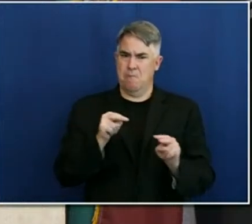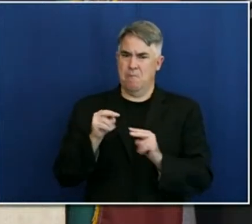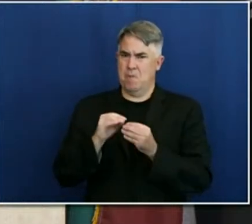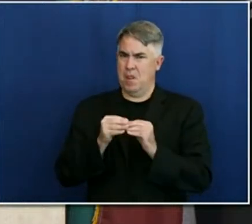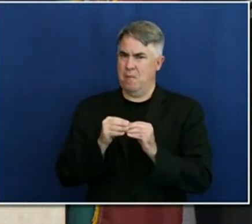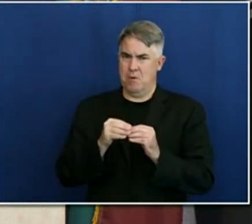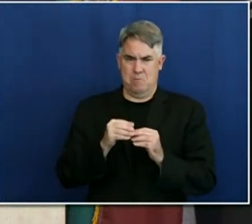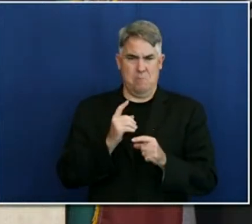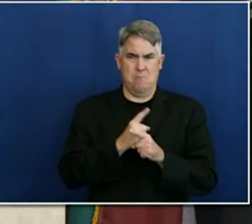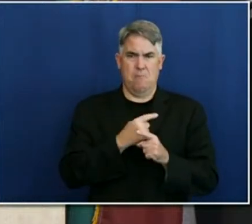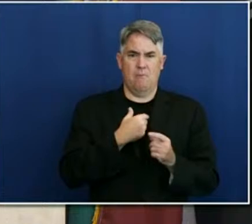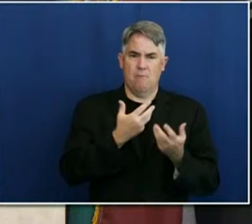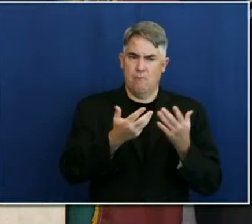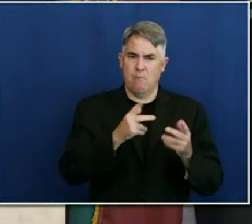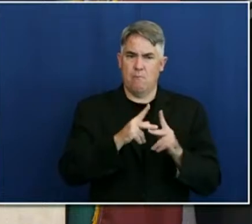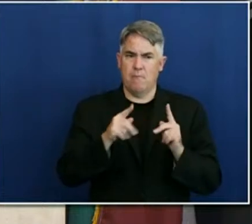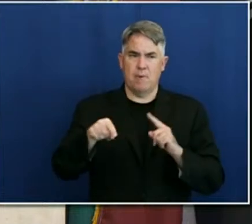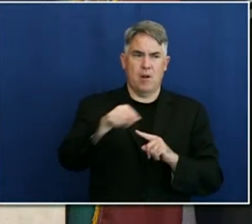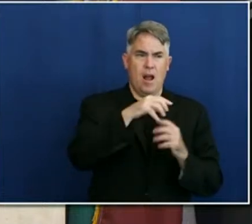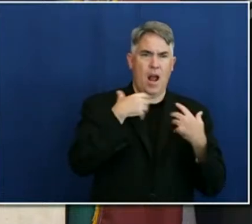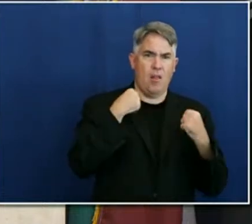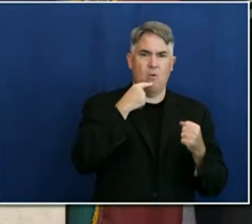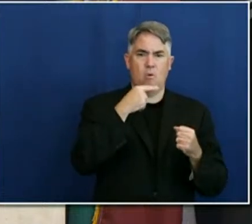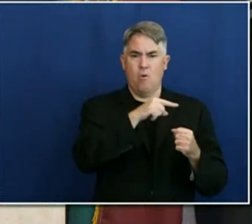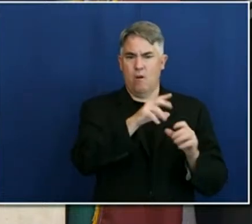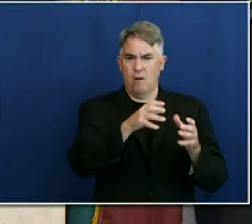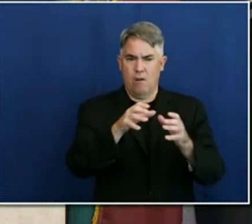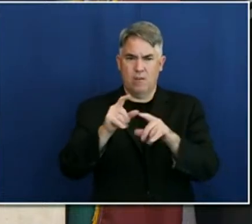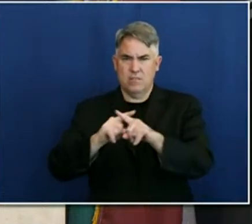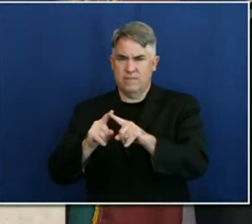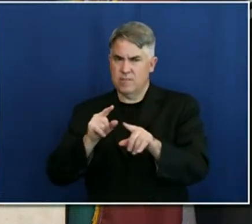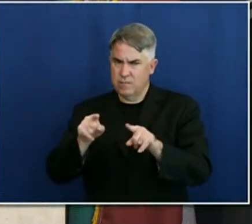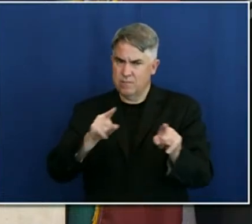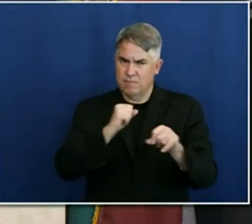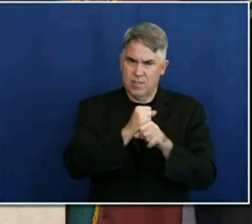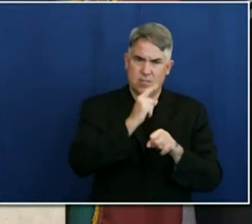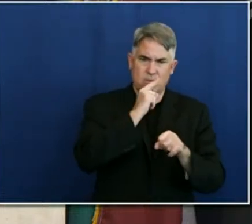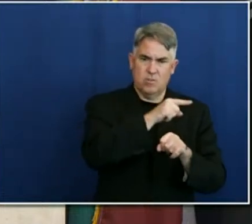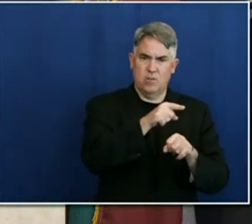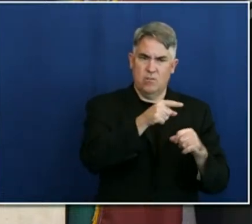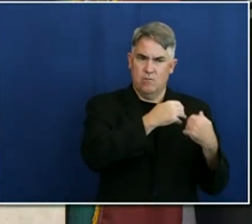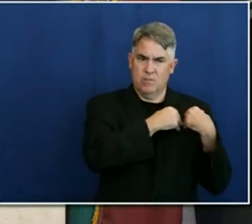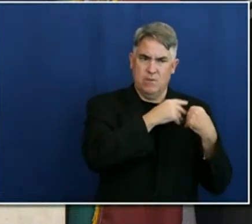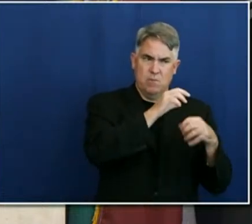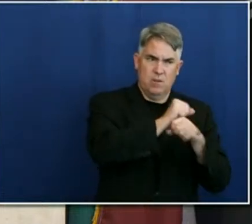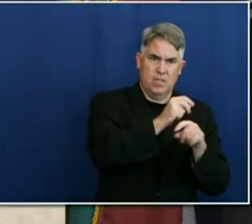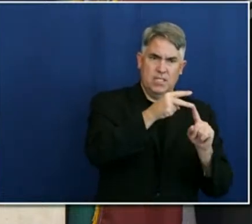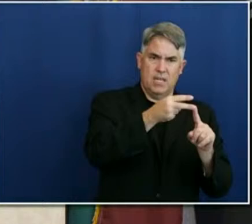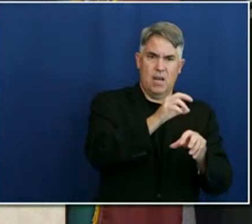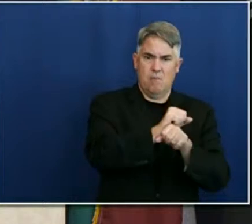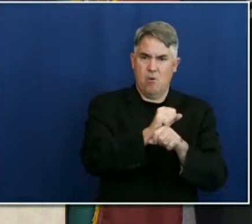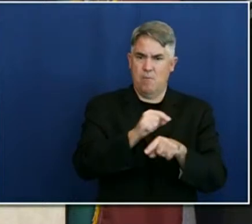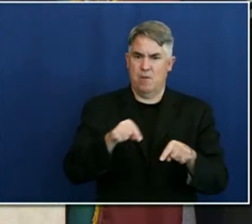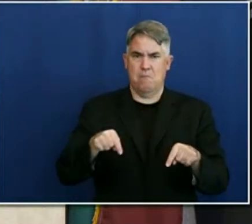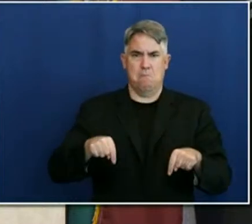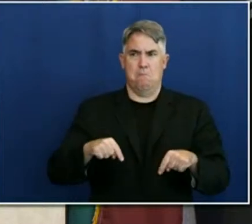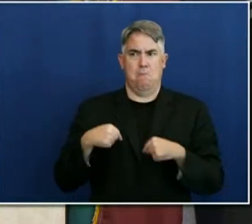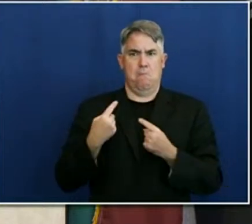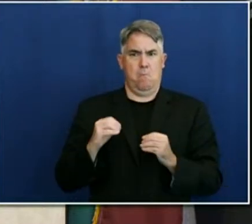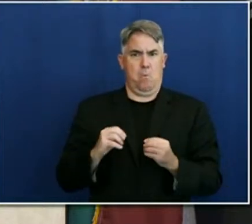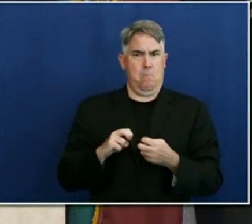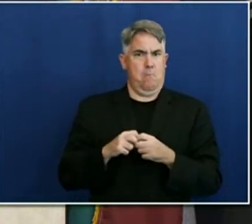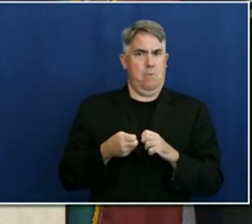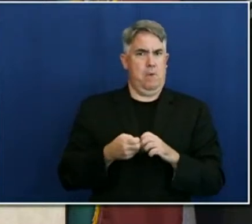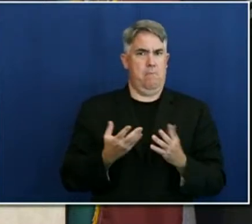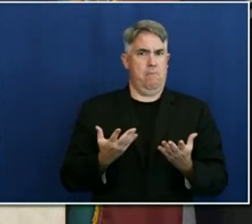all the health systems and all the various entities that provide second doses. But again, it's not an issue that's been raised of any